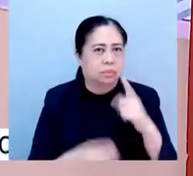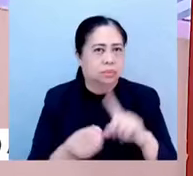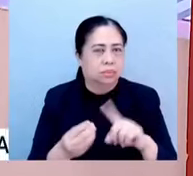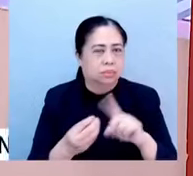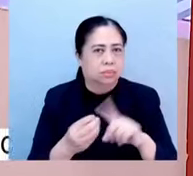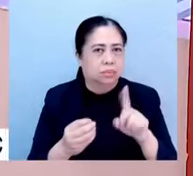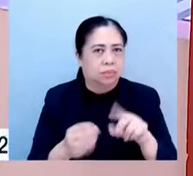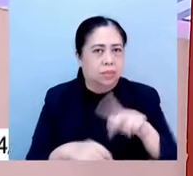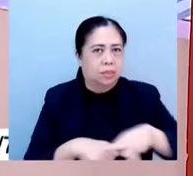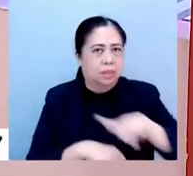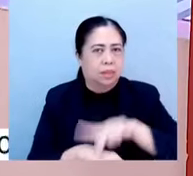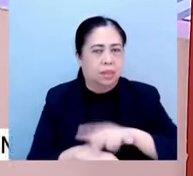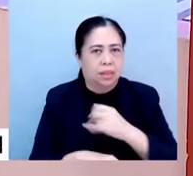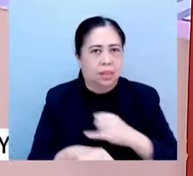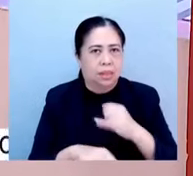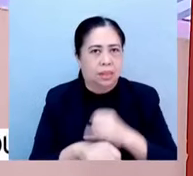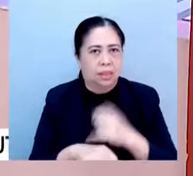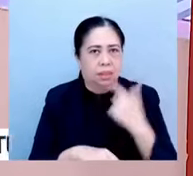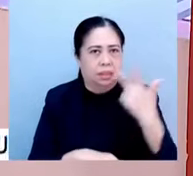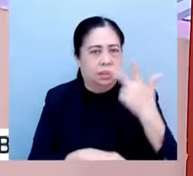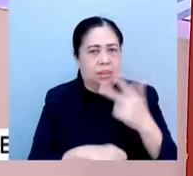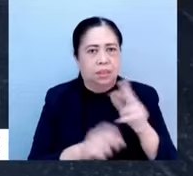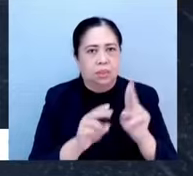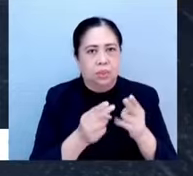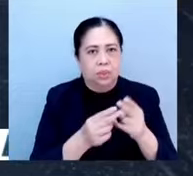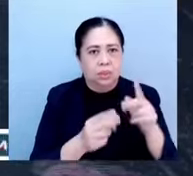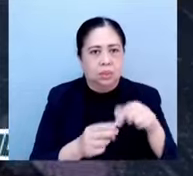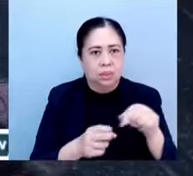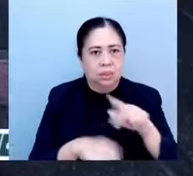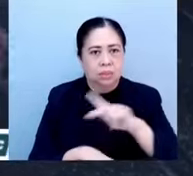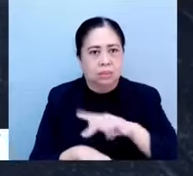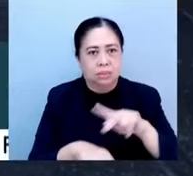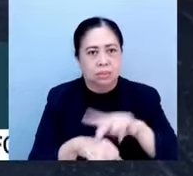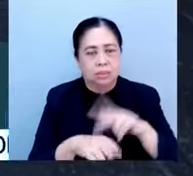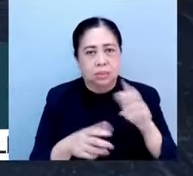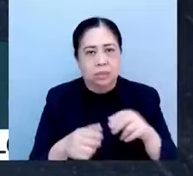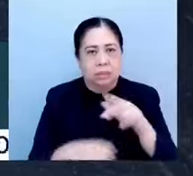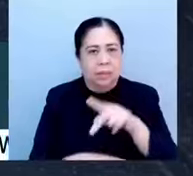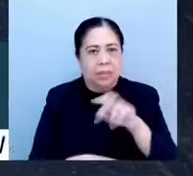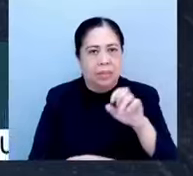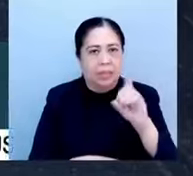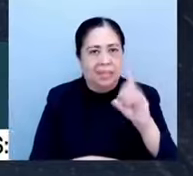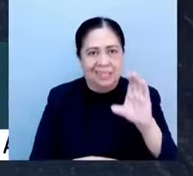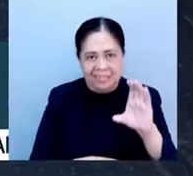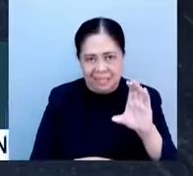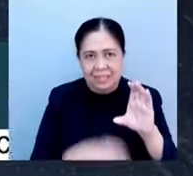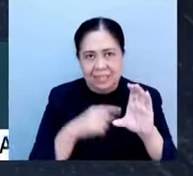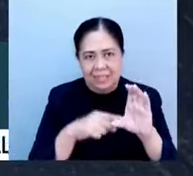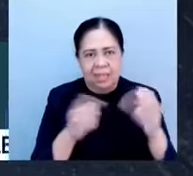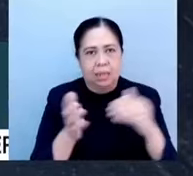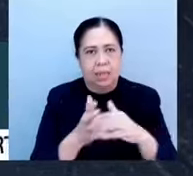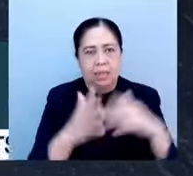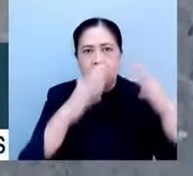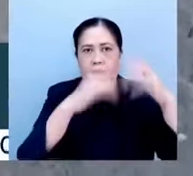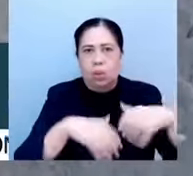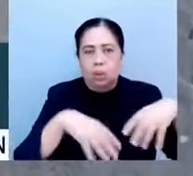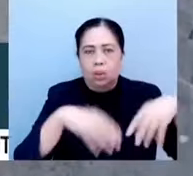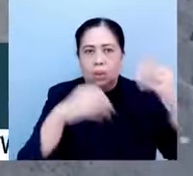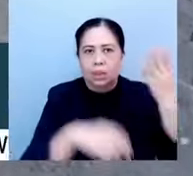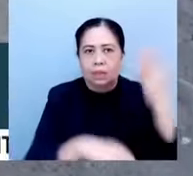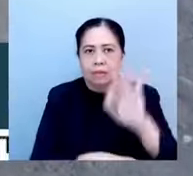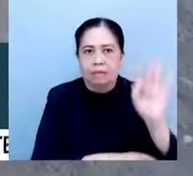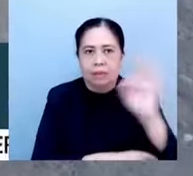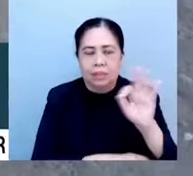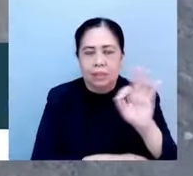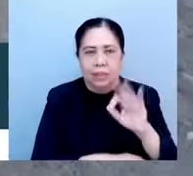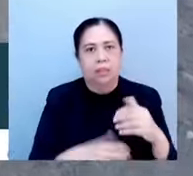Panay Island. This after three units of the province's power provider, PEDC, once again shut down last Friday,